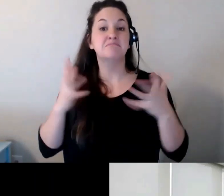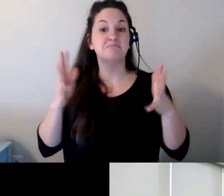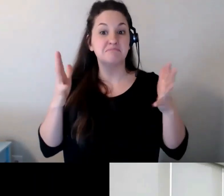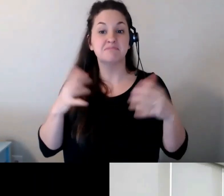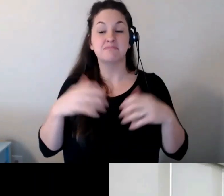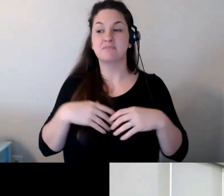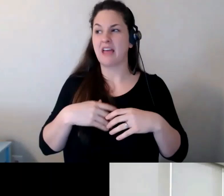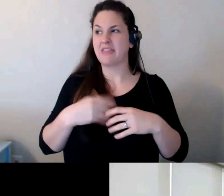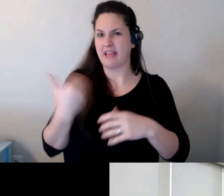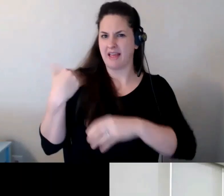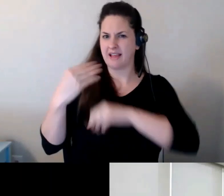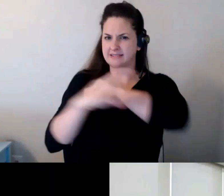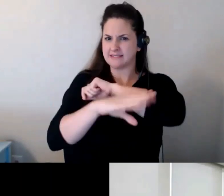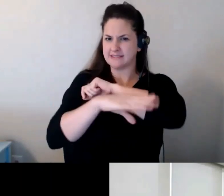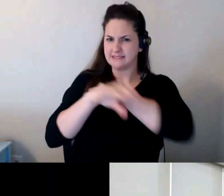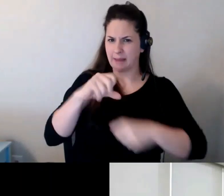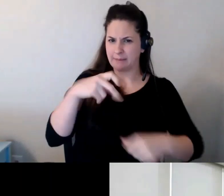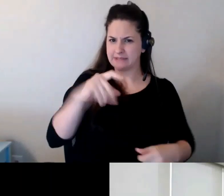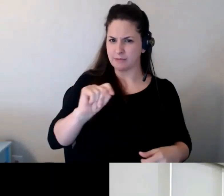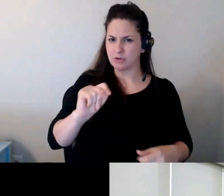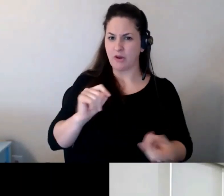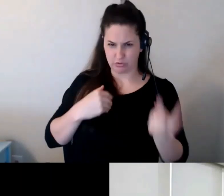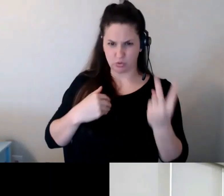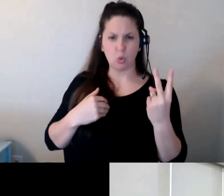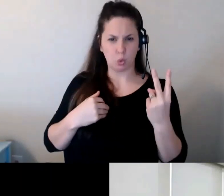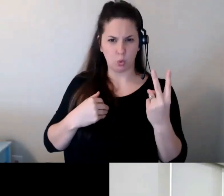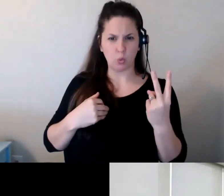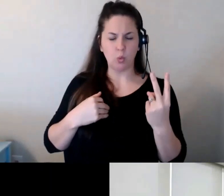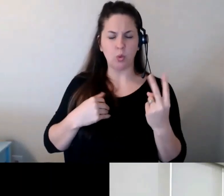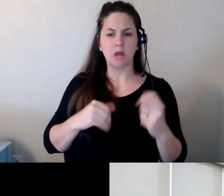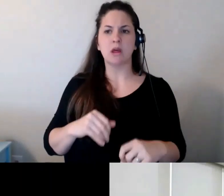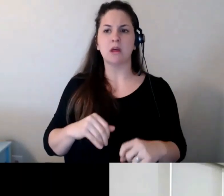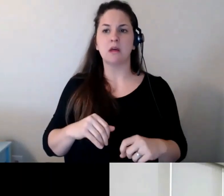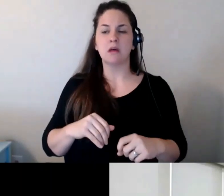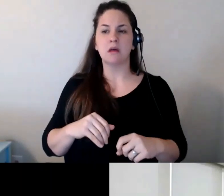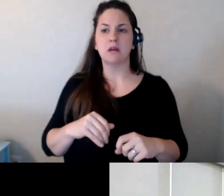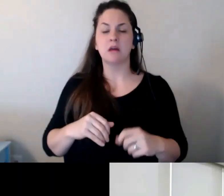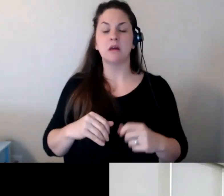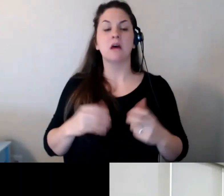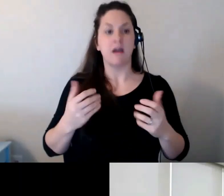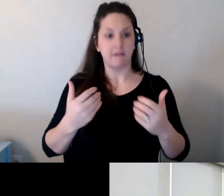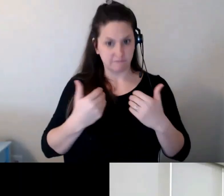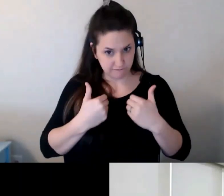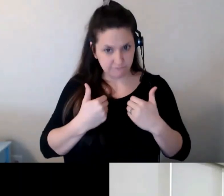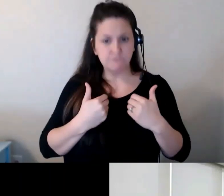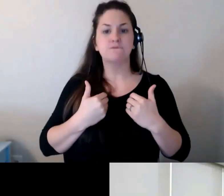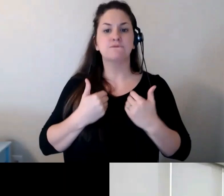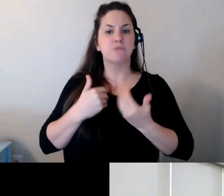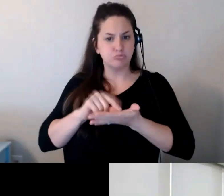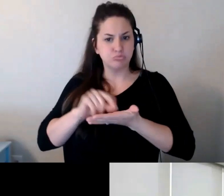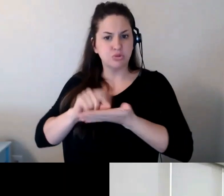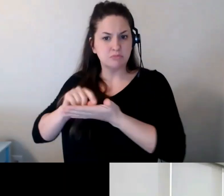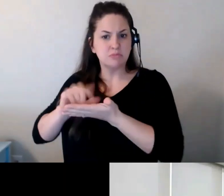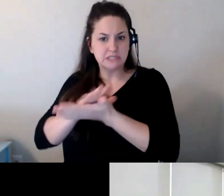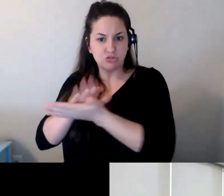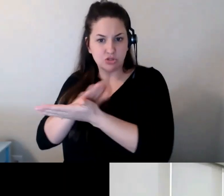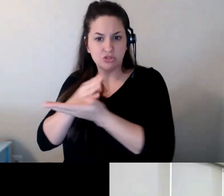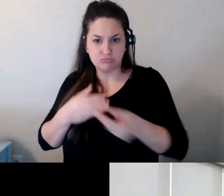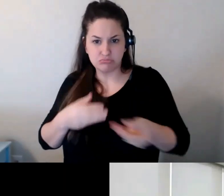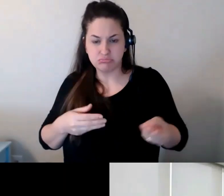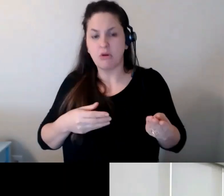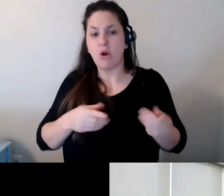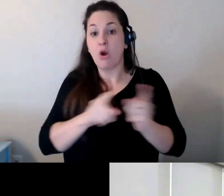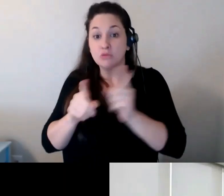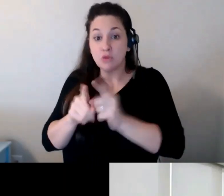last September, and we have materials related to that, including a